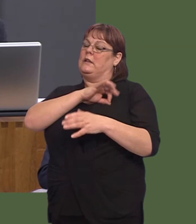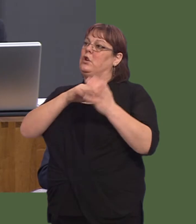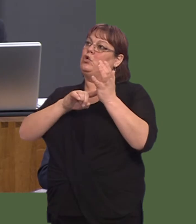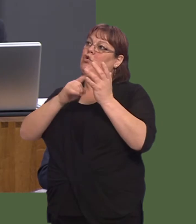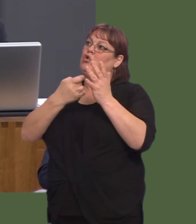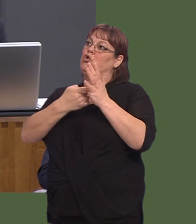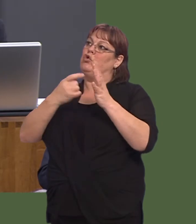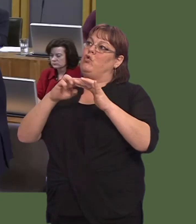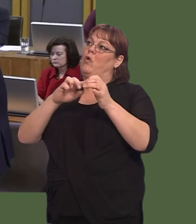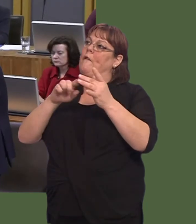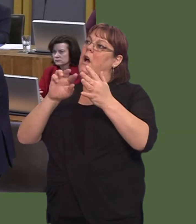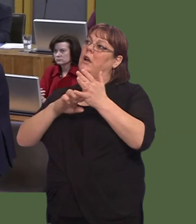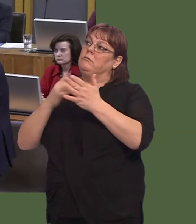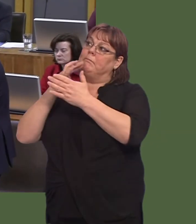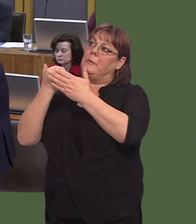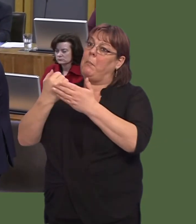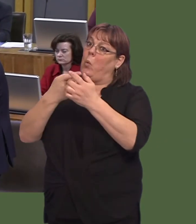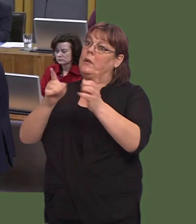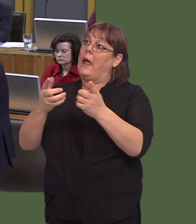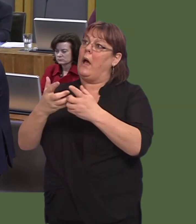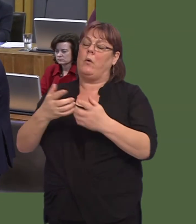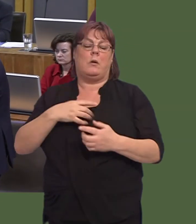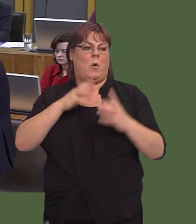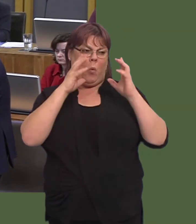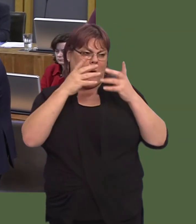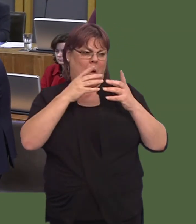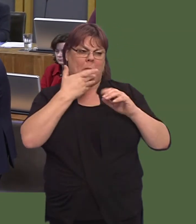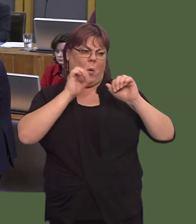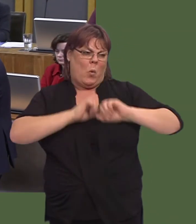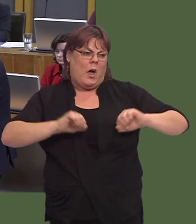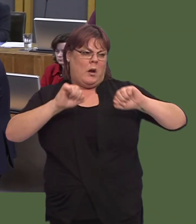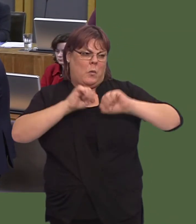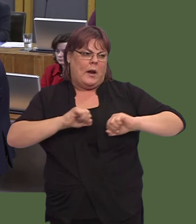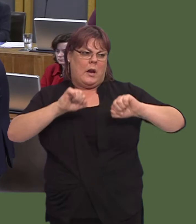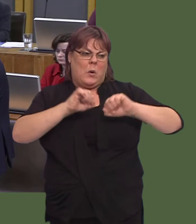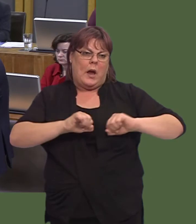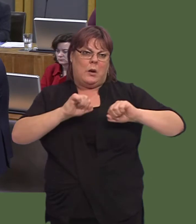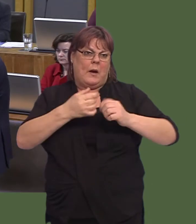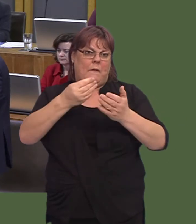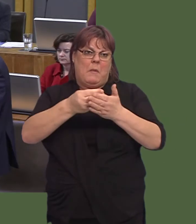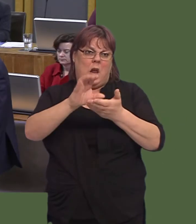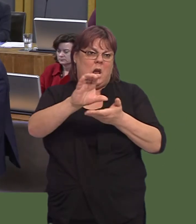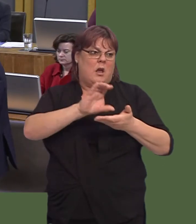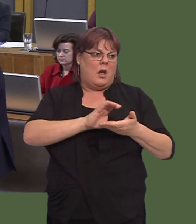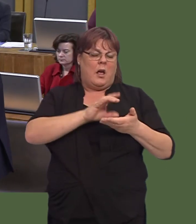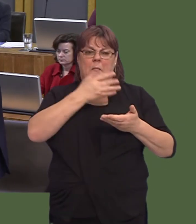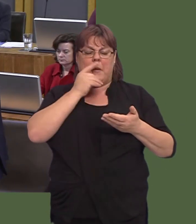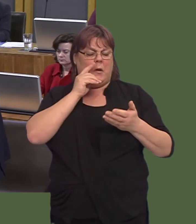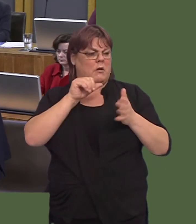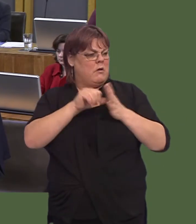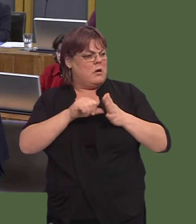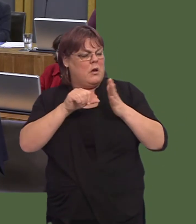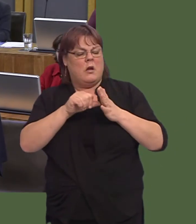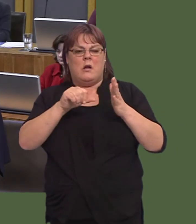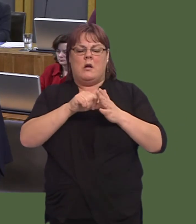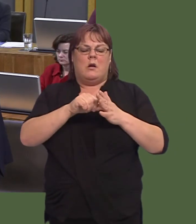extremely concerned about the time claimants are waiting for their first payment and the fact that many of our most vulnerable people in Torfaen and elsewhere are struggling to deal with the complexities